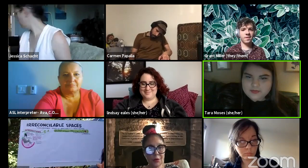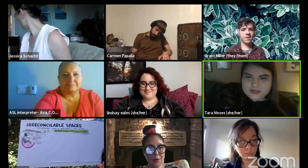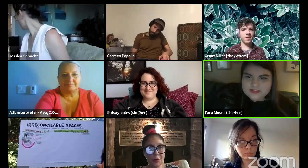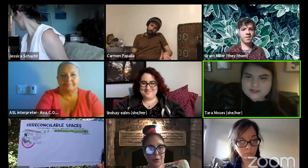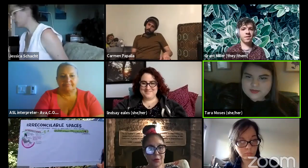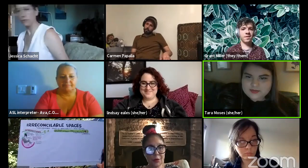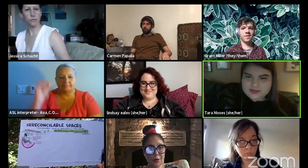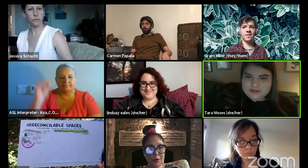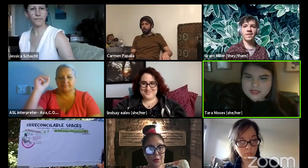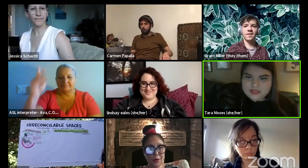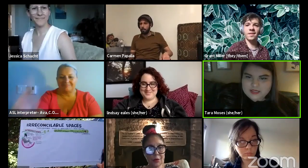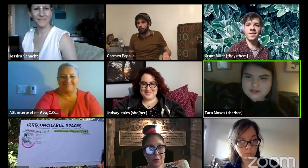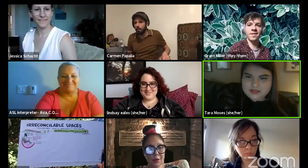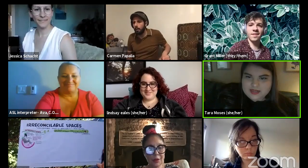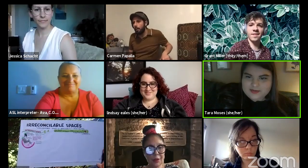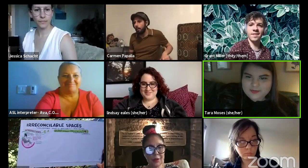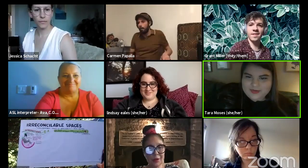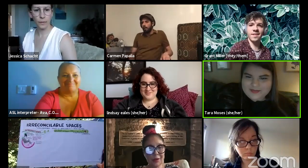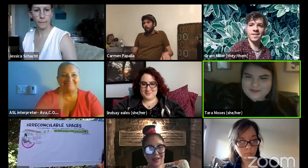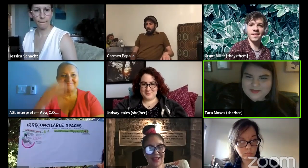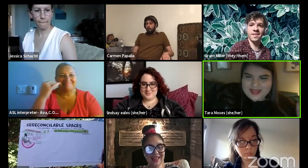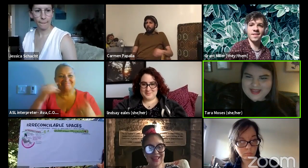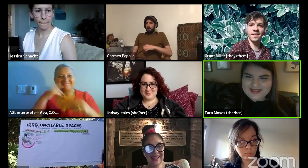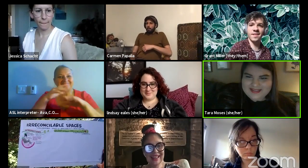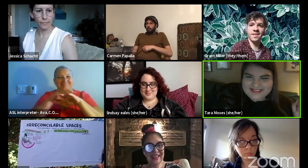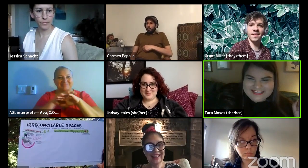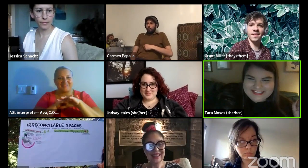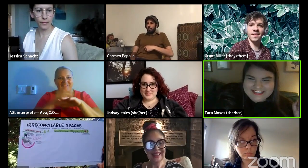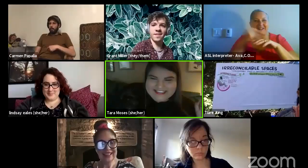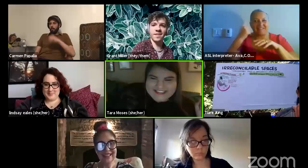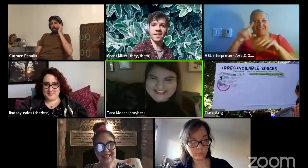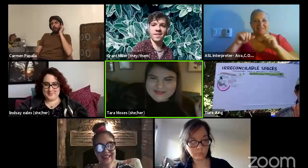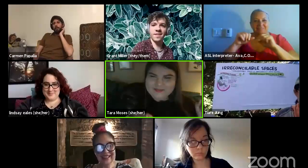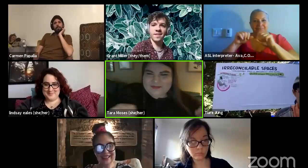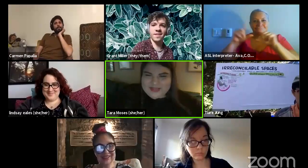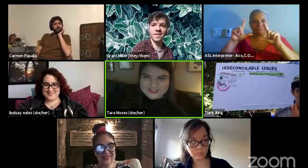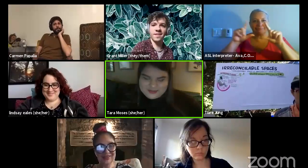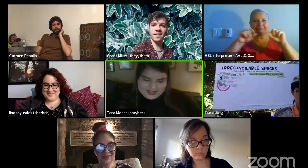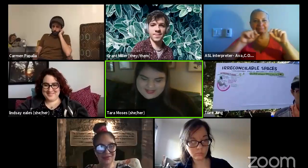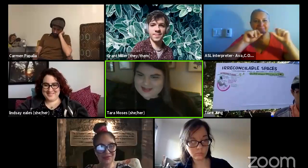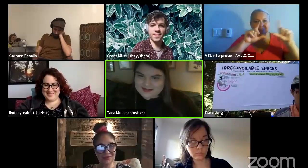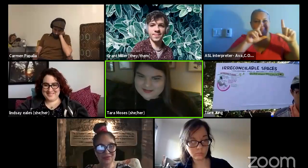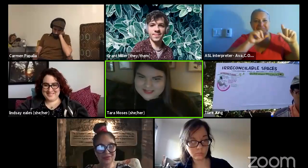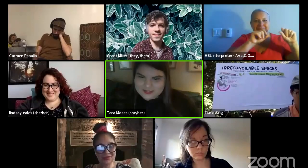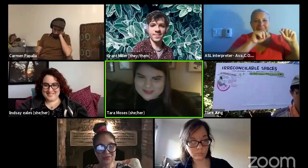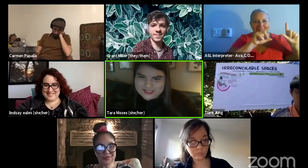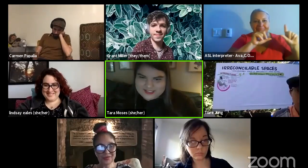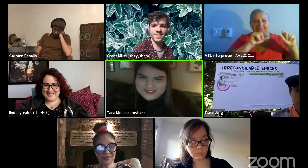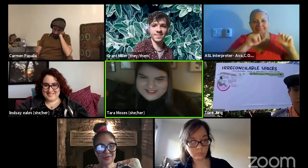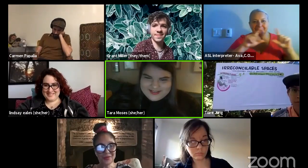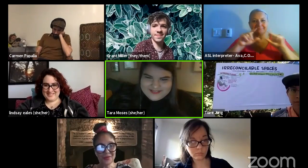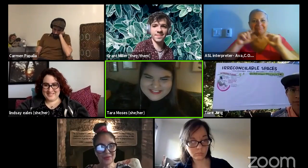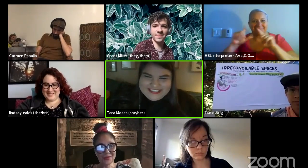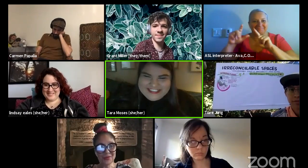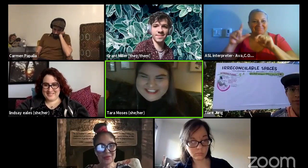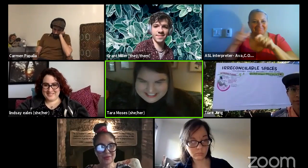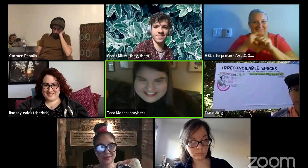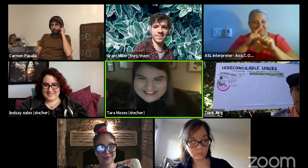All right, we are slowly making our way back, making sure ASL interpretation is good to